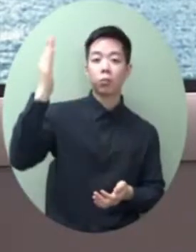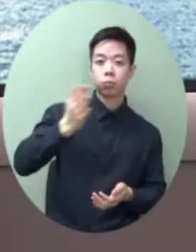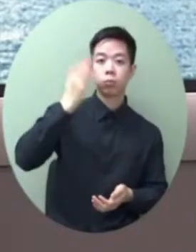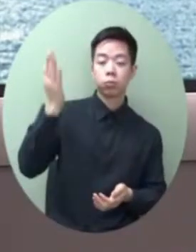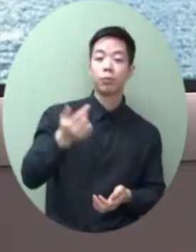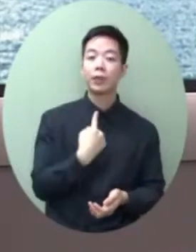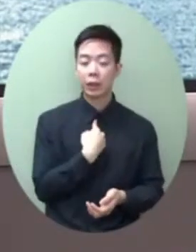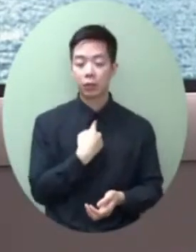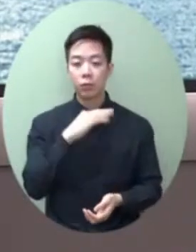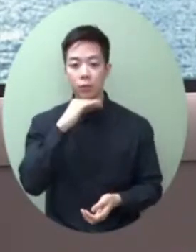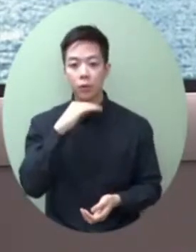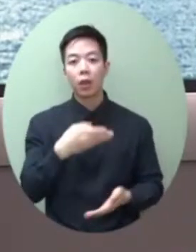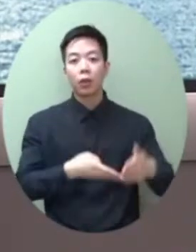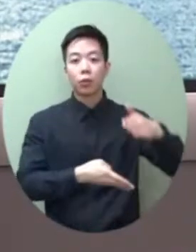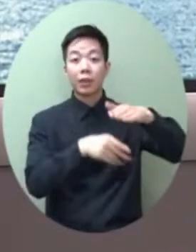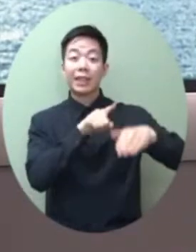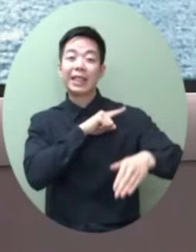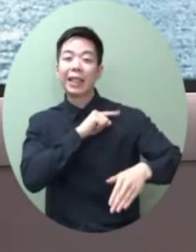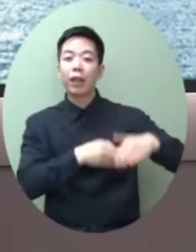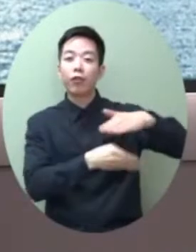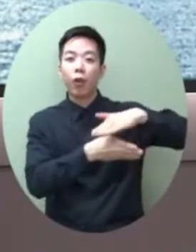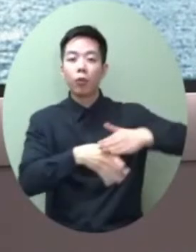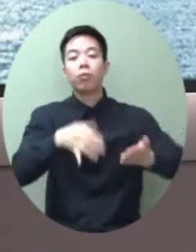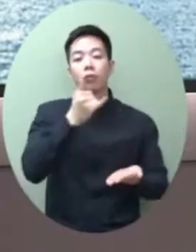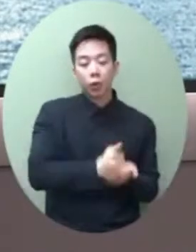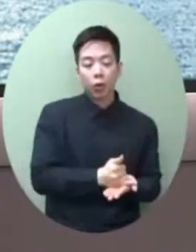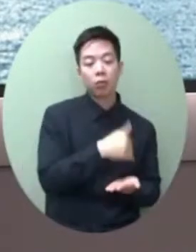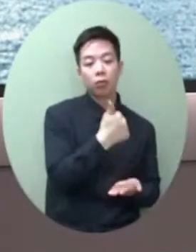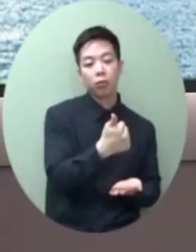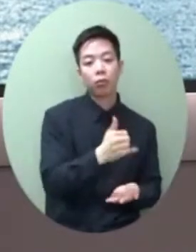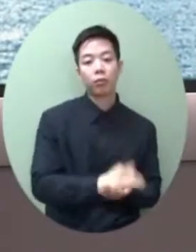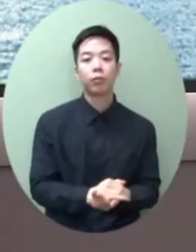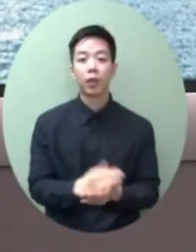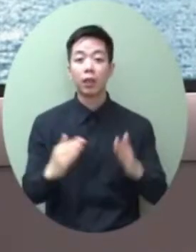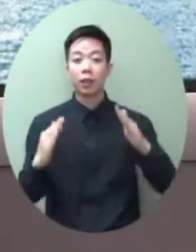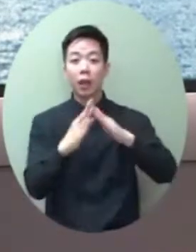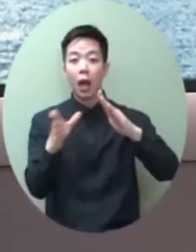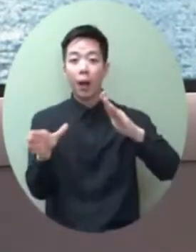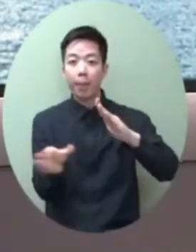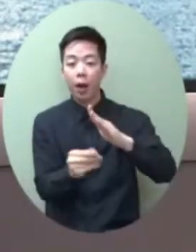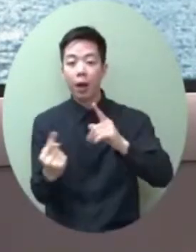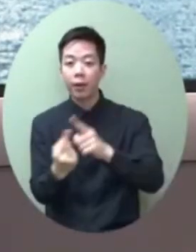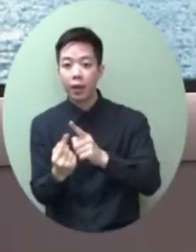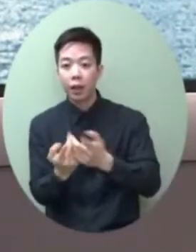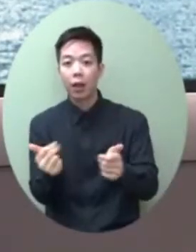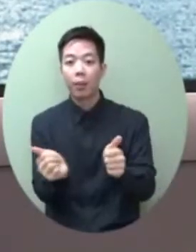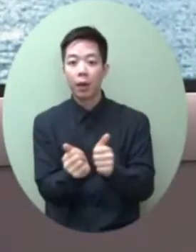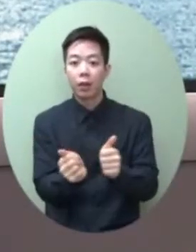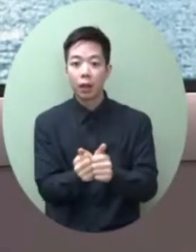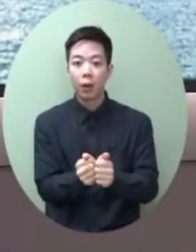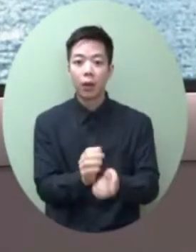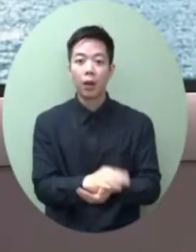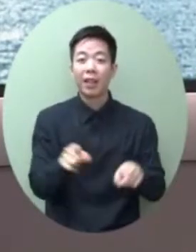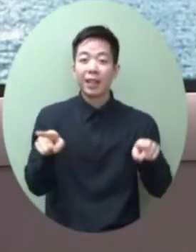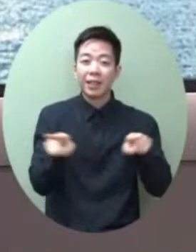air ventilation in their home. And if they can, try to remain in their room as much as they can to